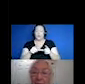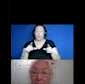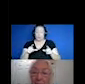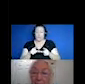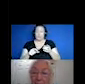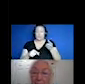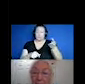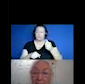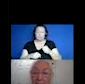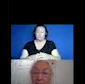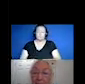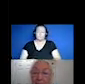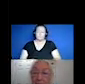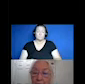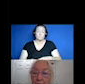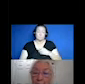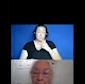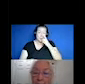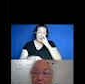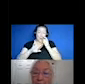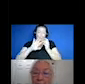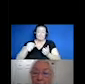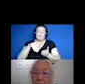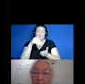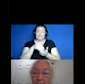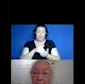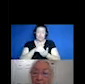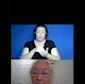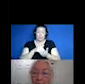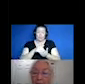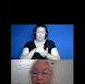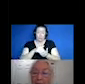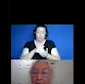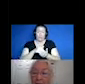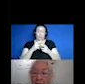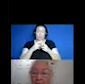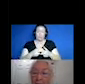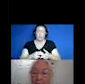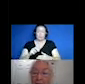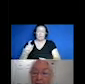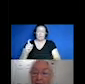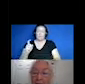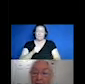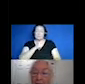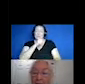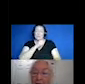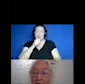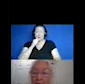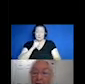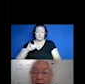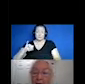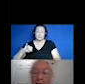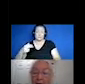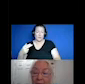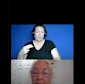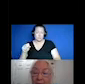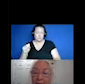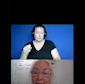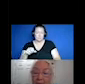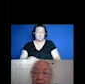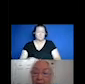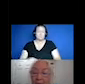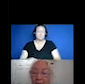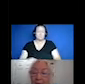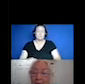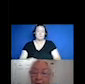locations. The central part of the map is called the Phoenix Area Indian Health Service.